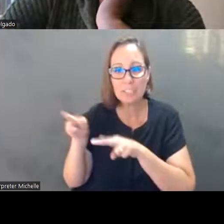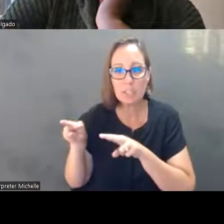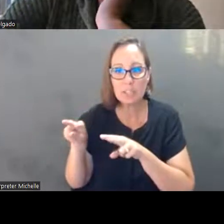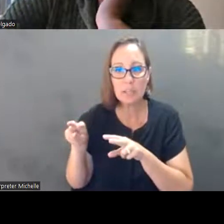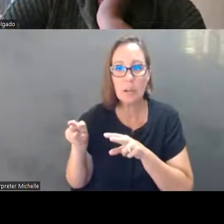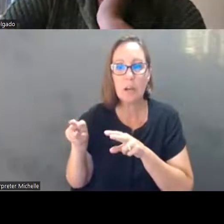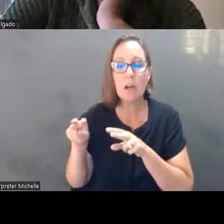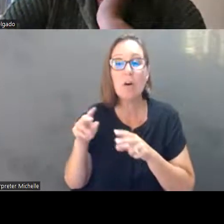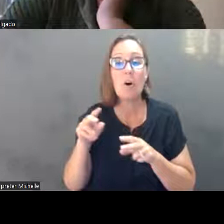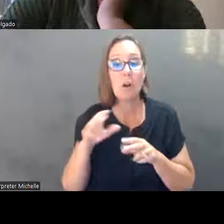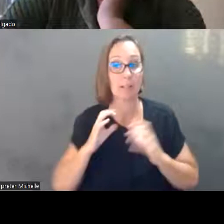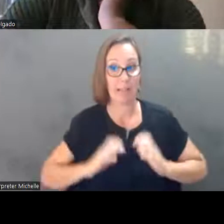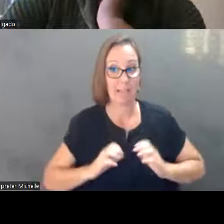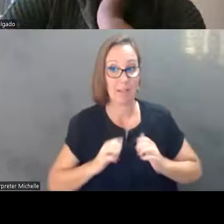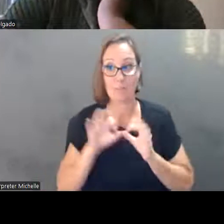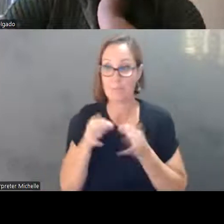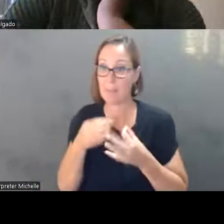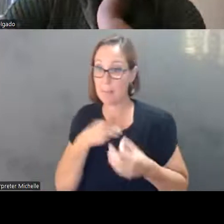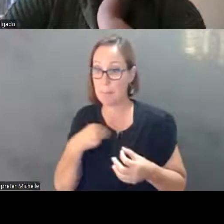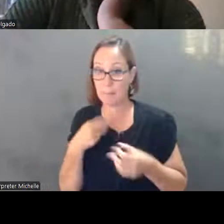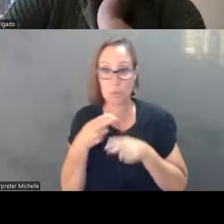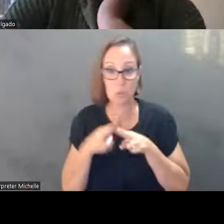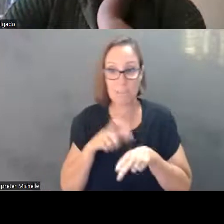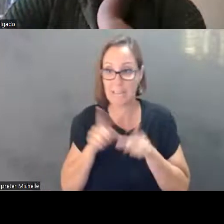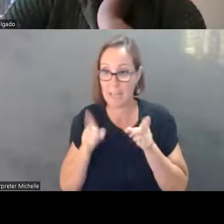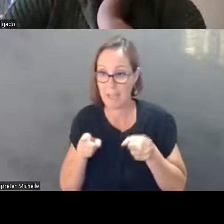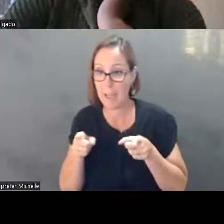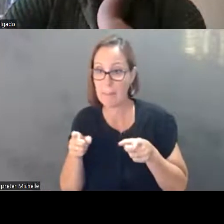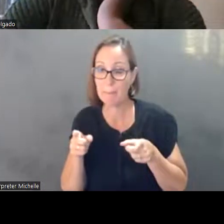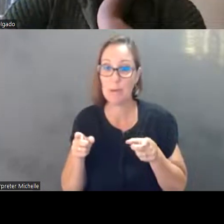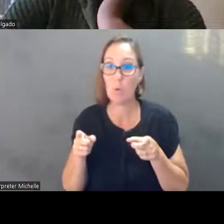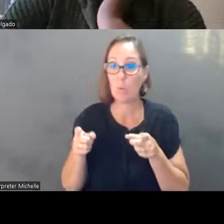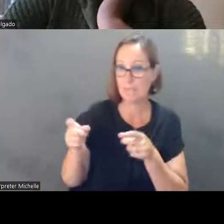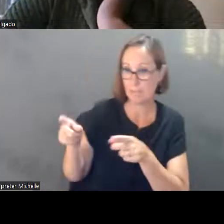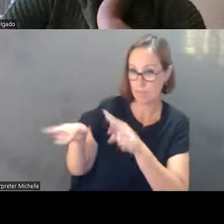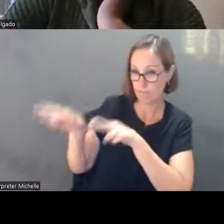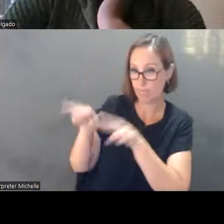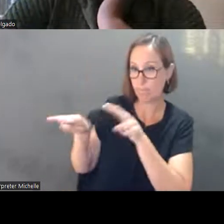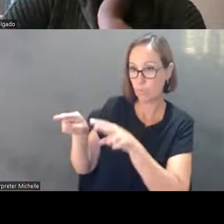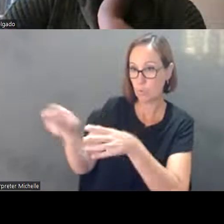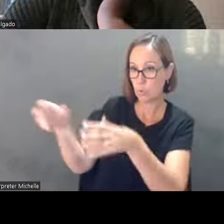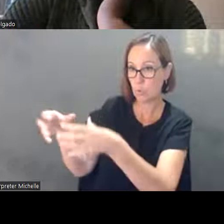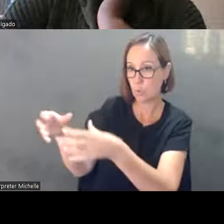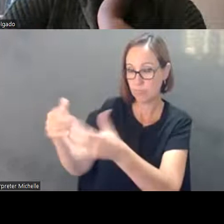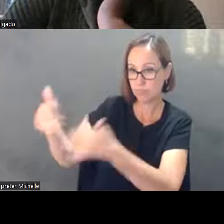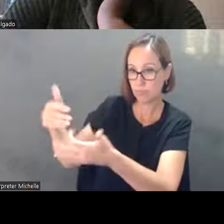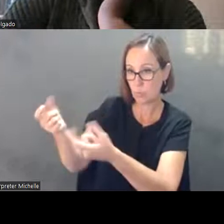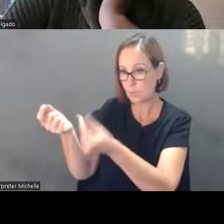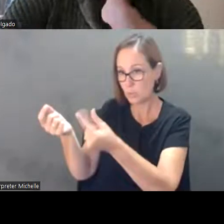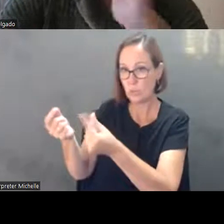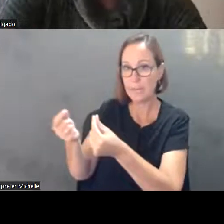family member for a short period of time, and we would be able to observe and learn from the particular client in order to better serve